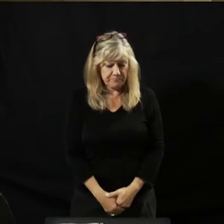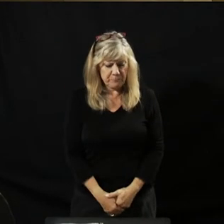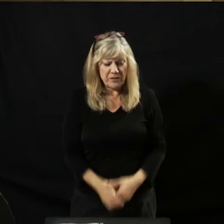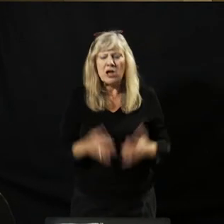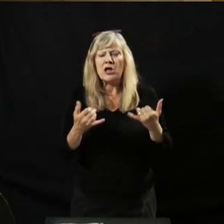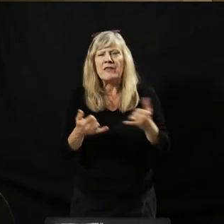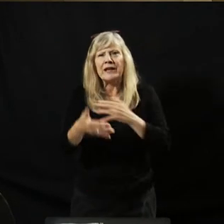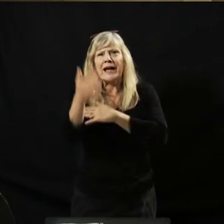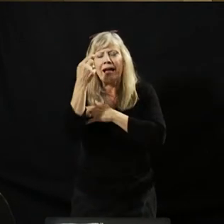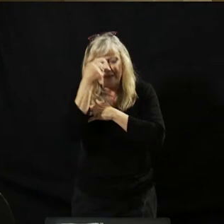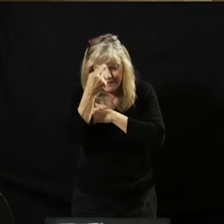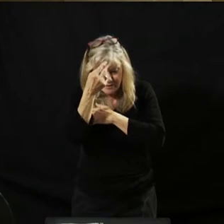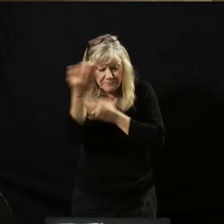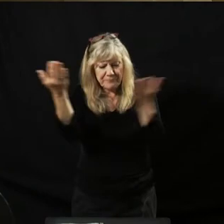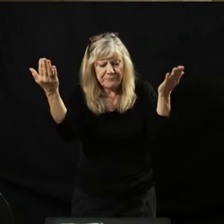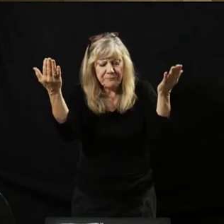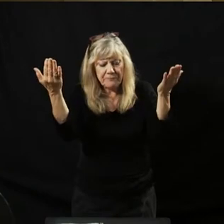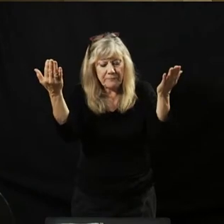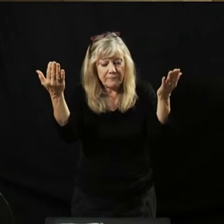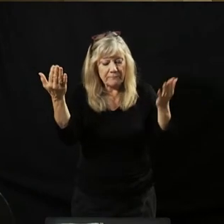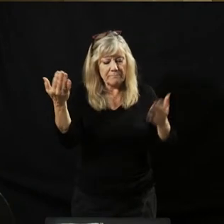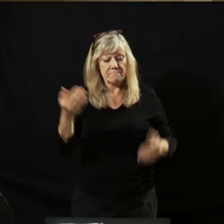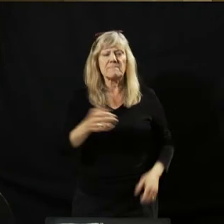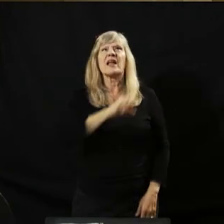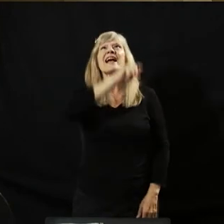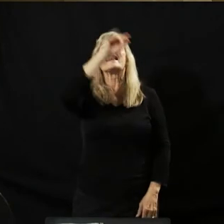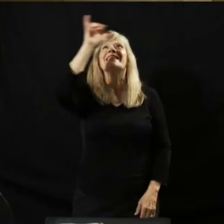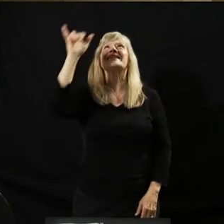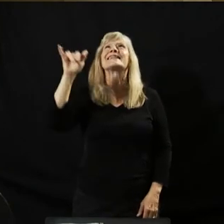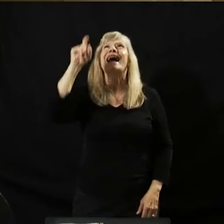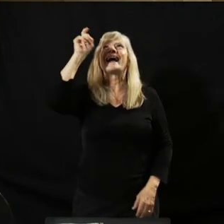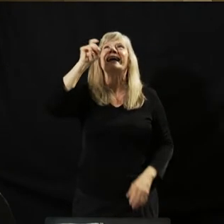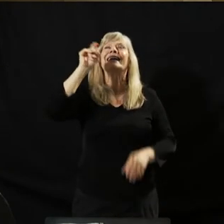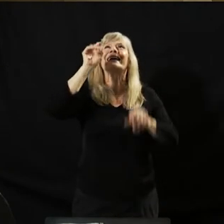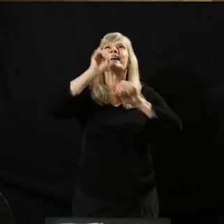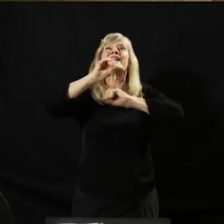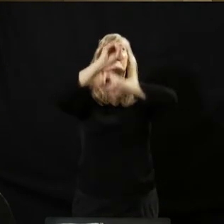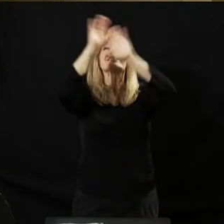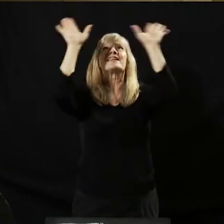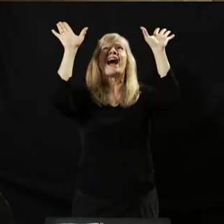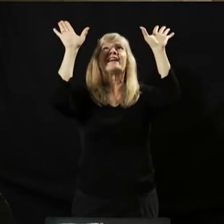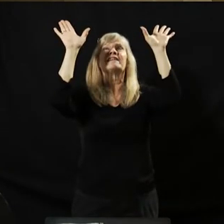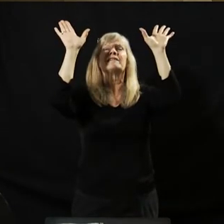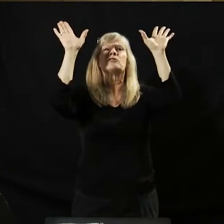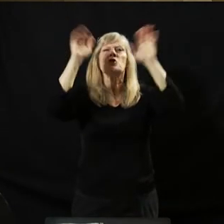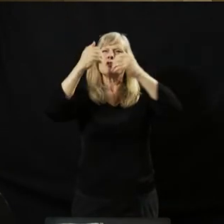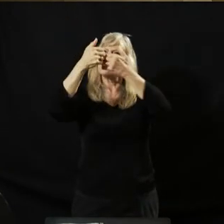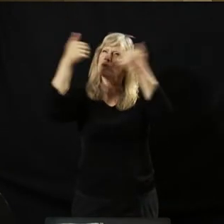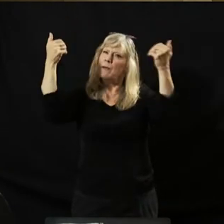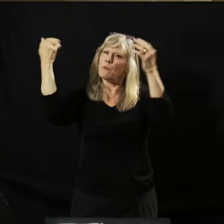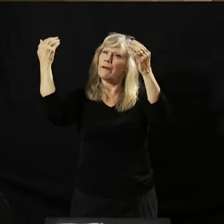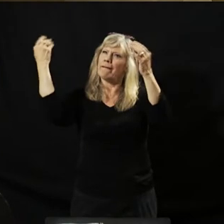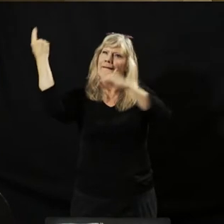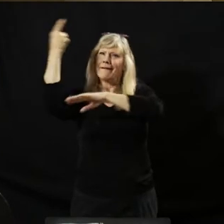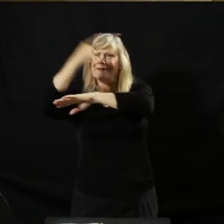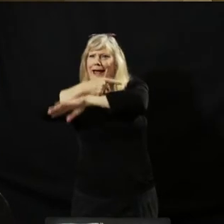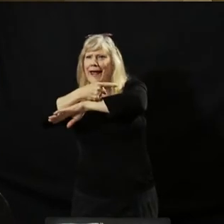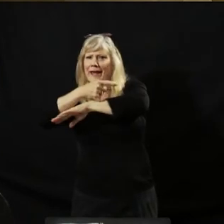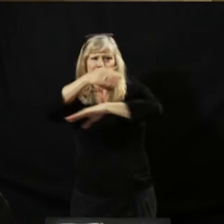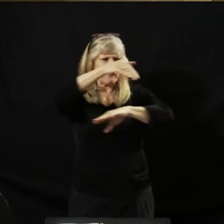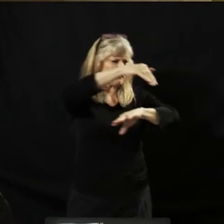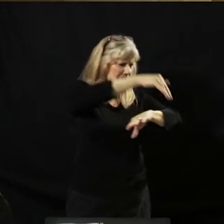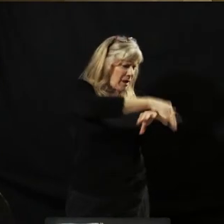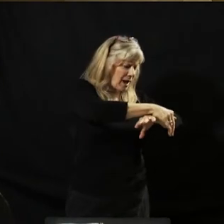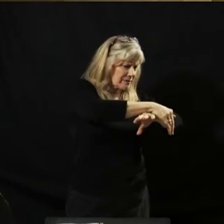Then God said, "Let there be lights in the dome of the sky to separate day from night. Let